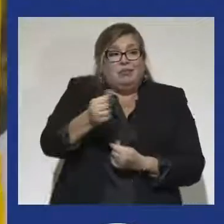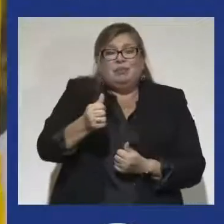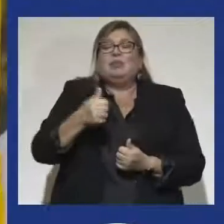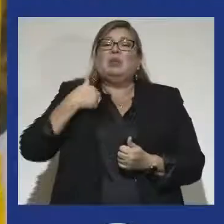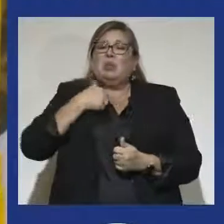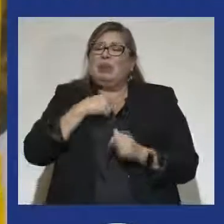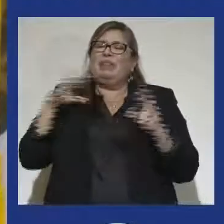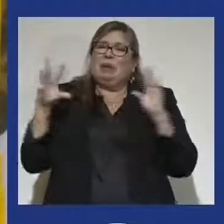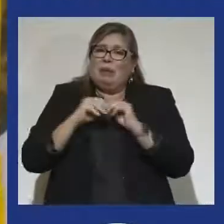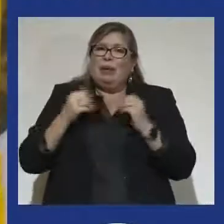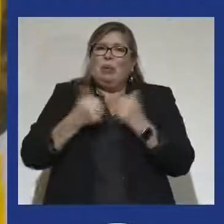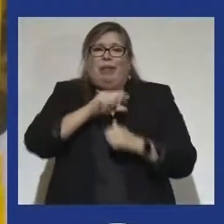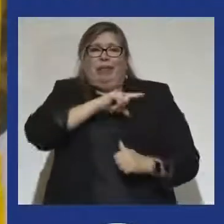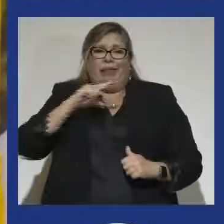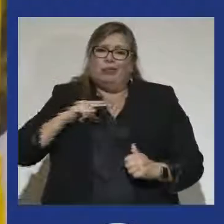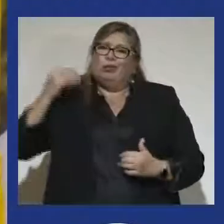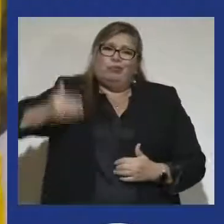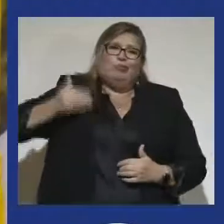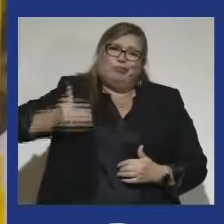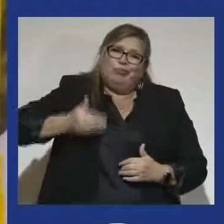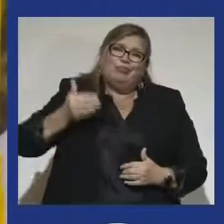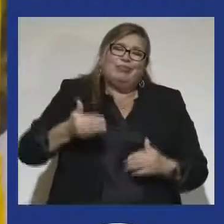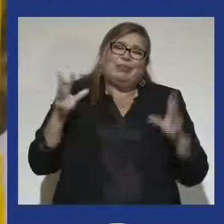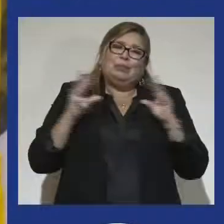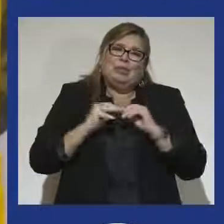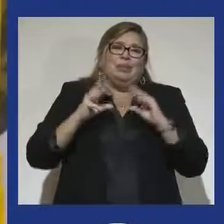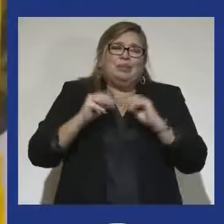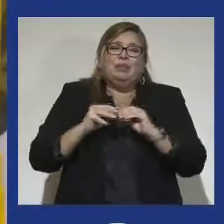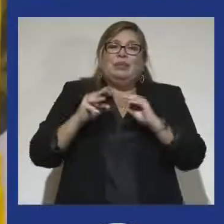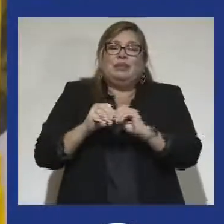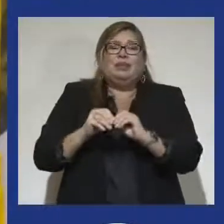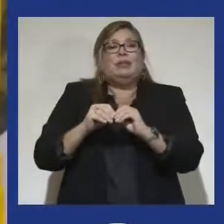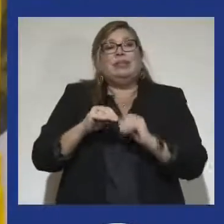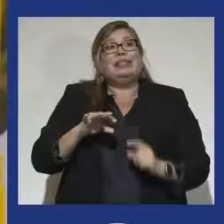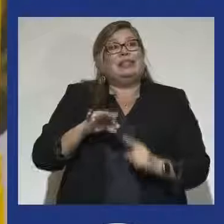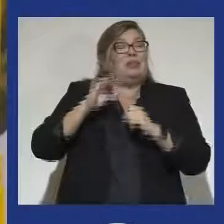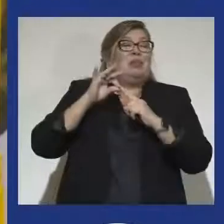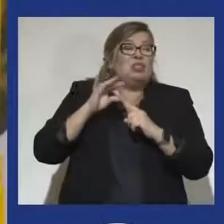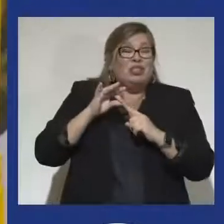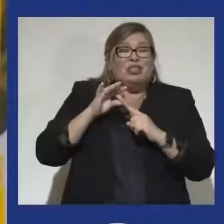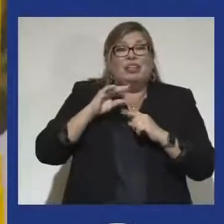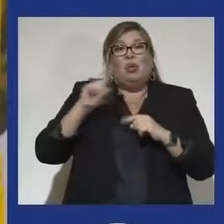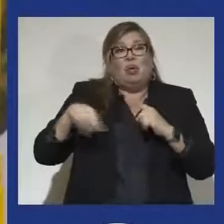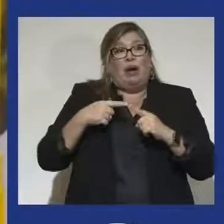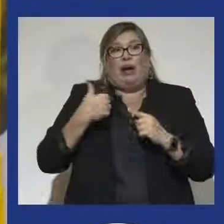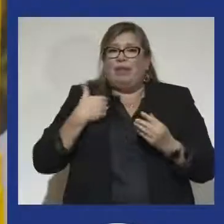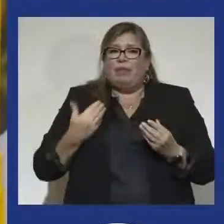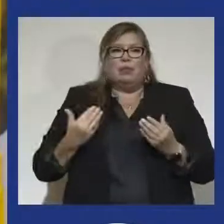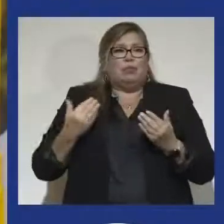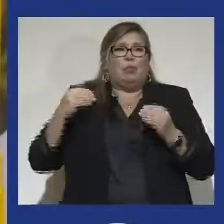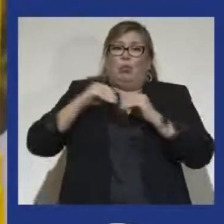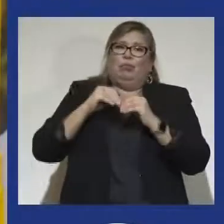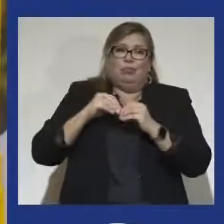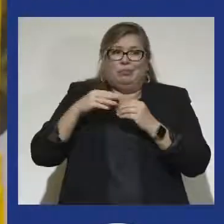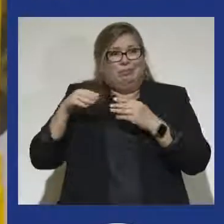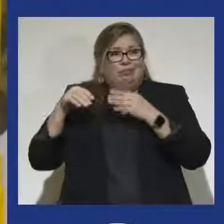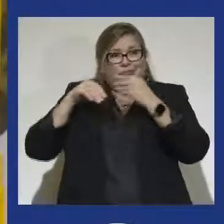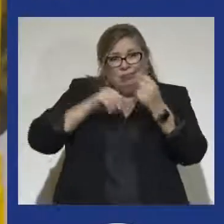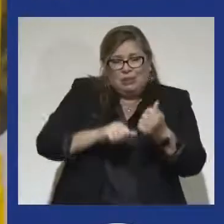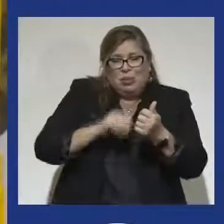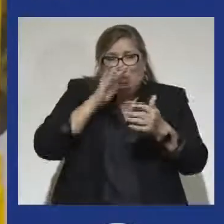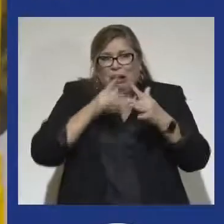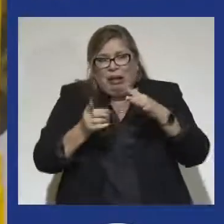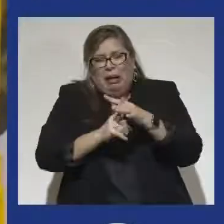cadence of meetings and briefings, especially when exceptional new expenditure items are coming up, and so we